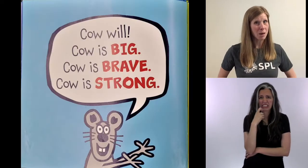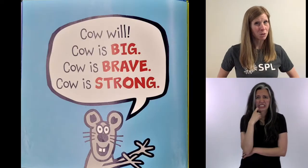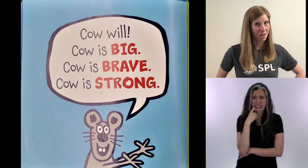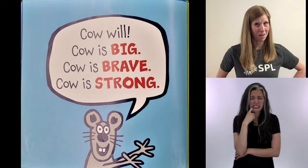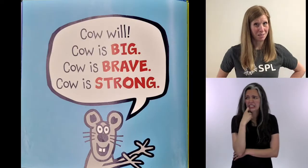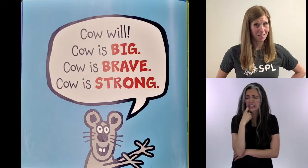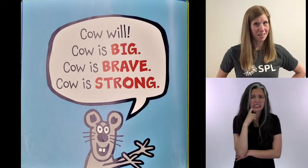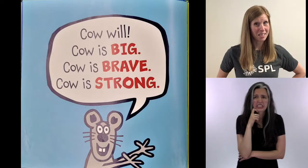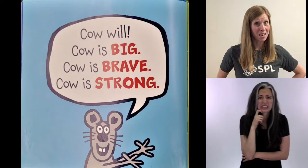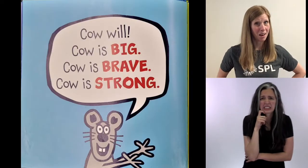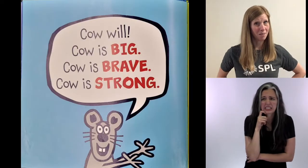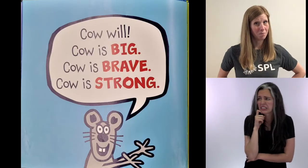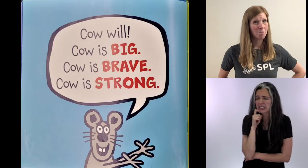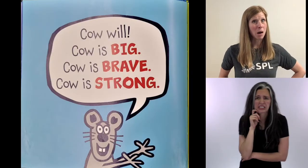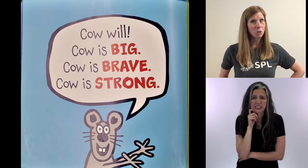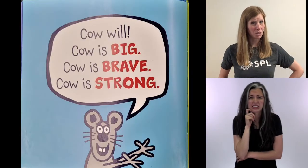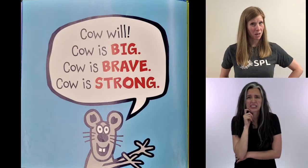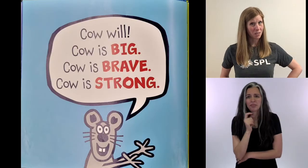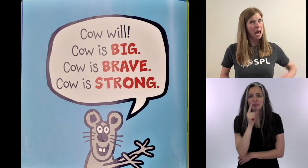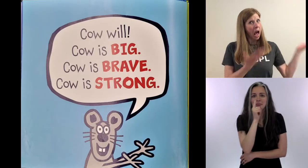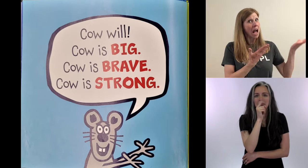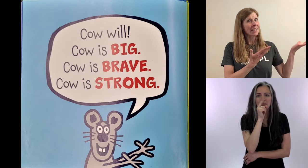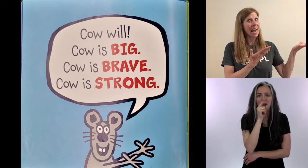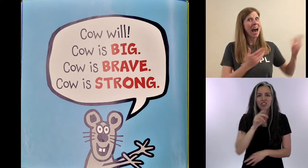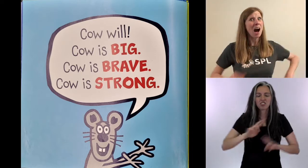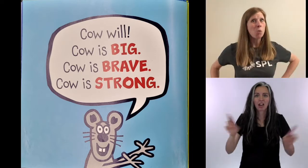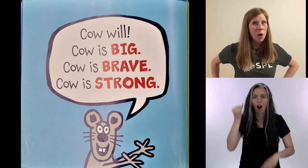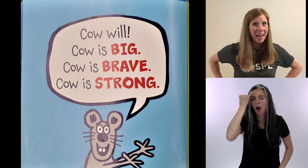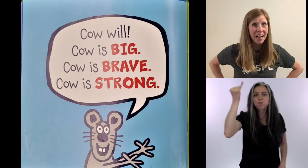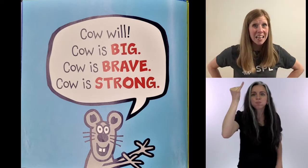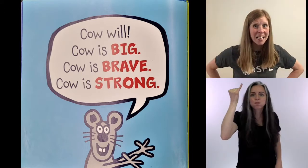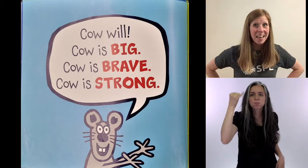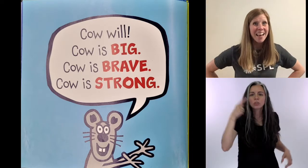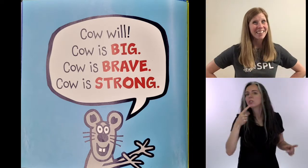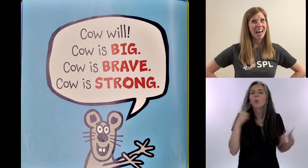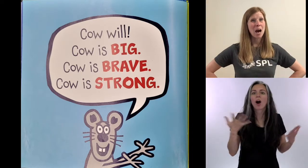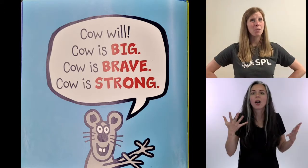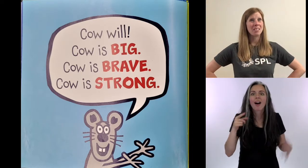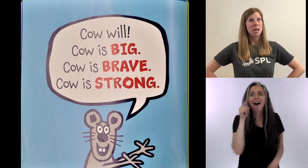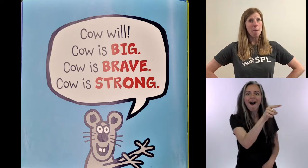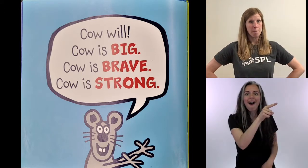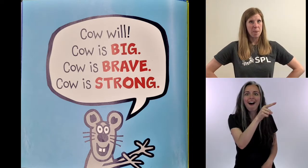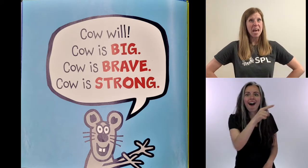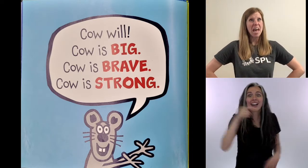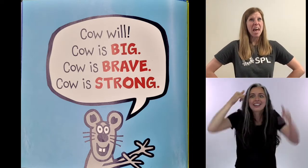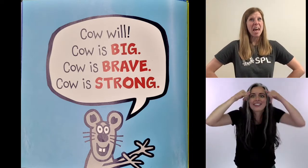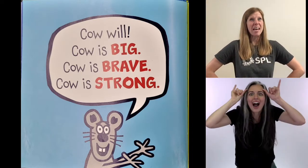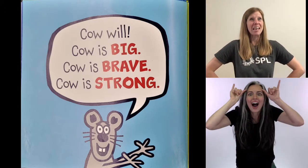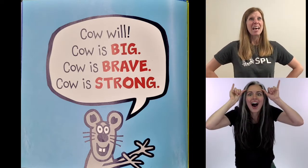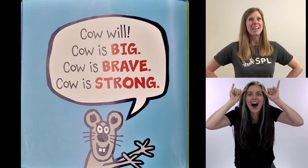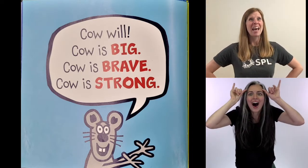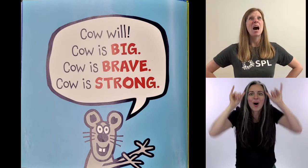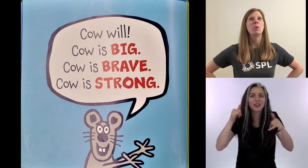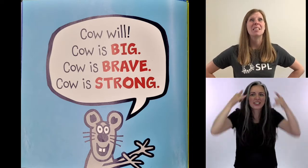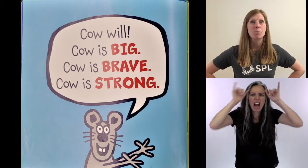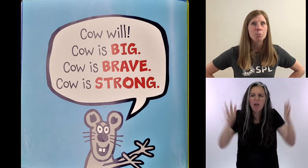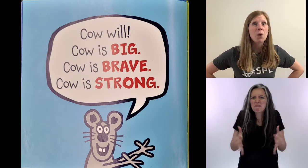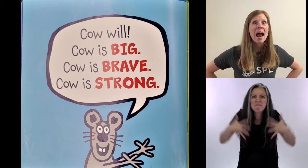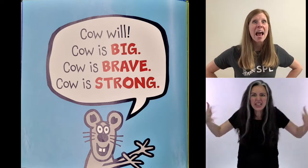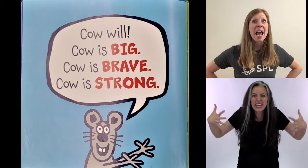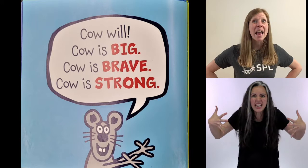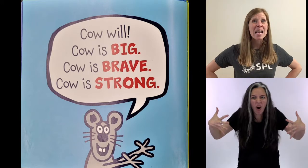But Mouse has an idea. Mouse says, Cow will. Cow is big. Cow